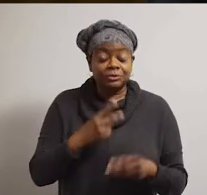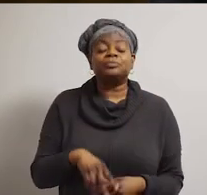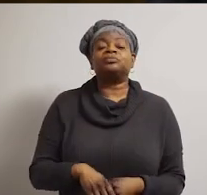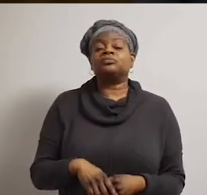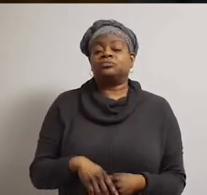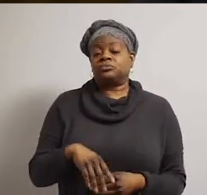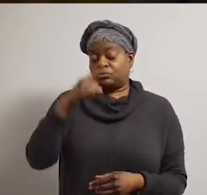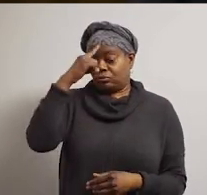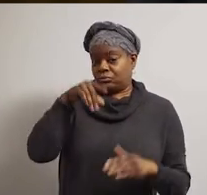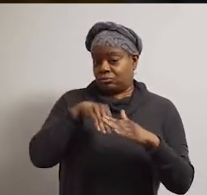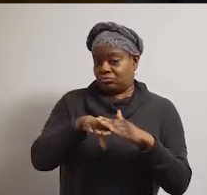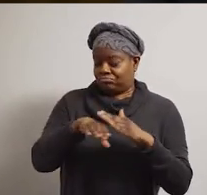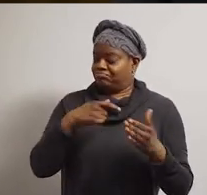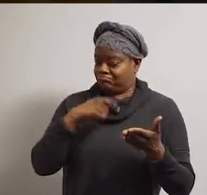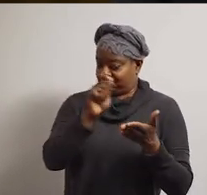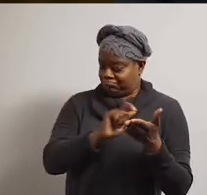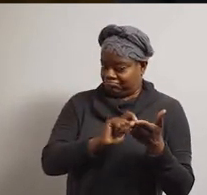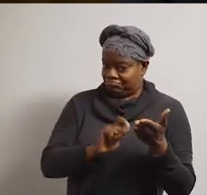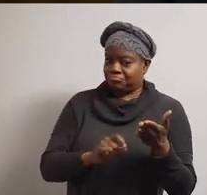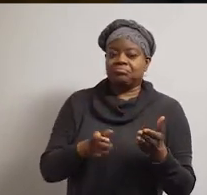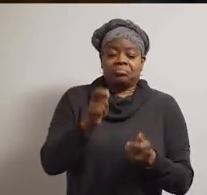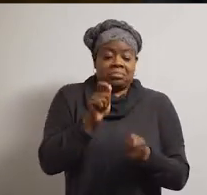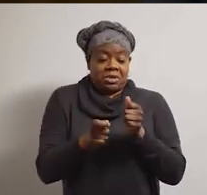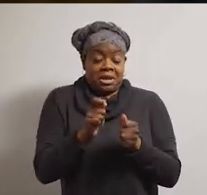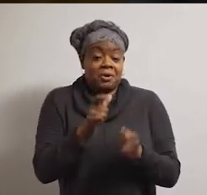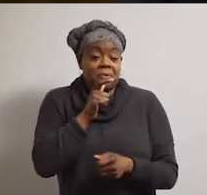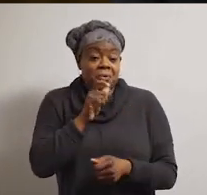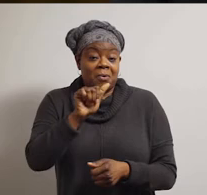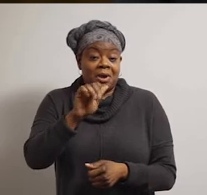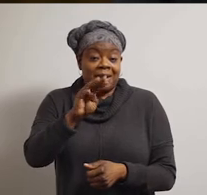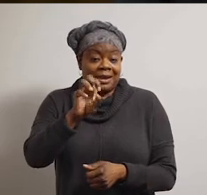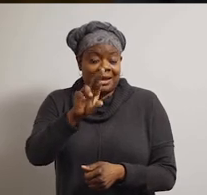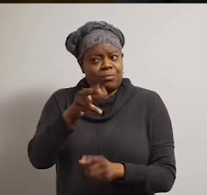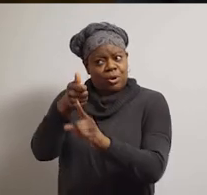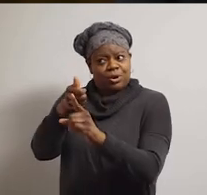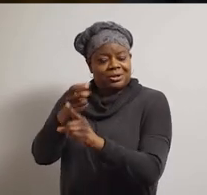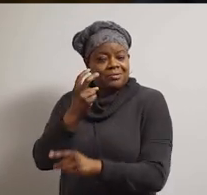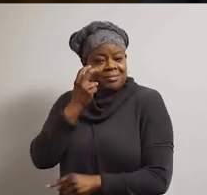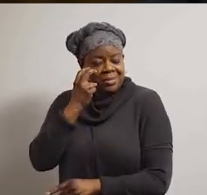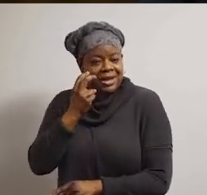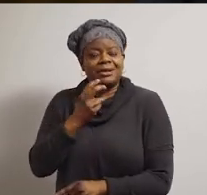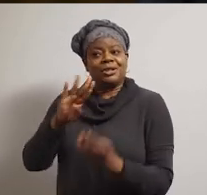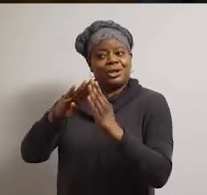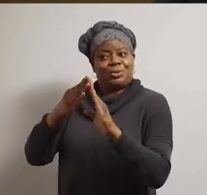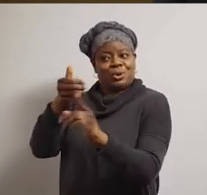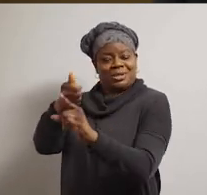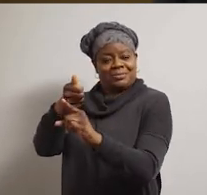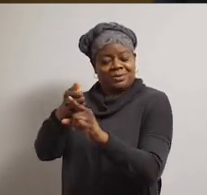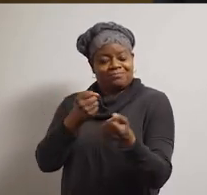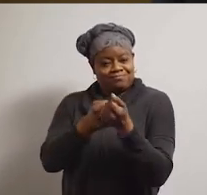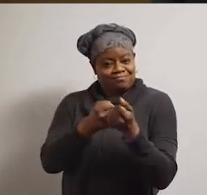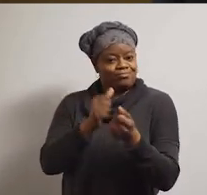so those are written by me and edited by Amber Piercy, who identifies as blind, so they are coming from the community and of use to the